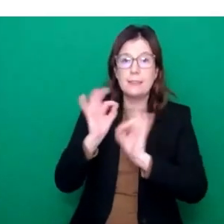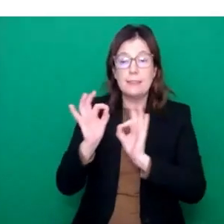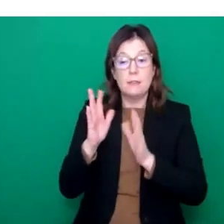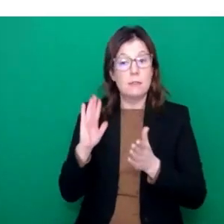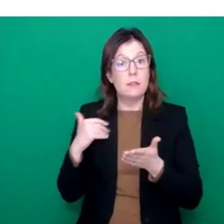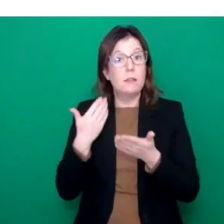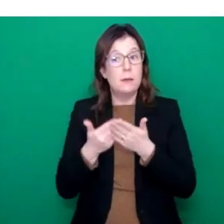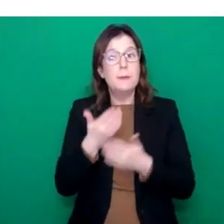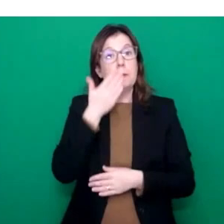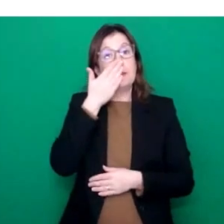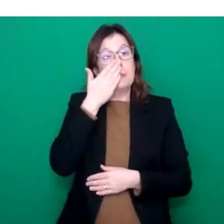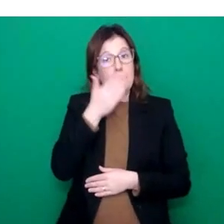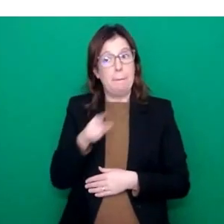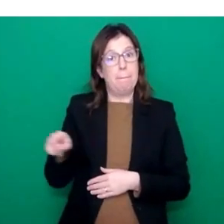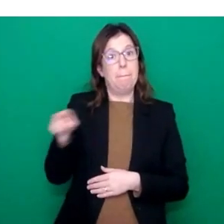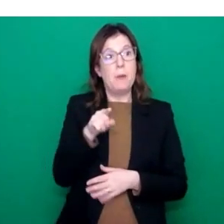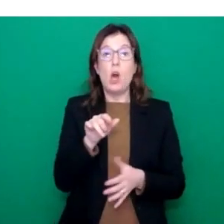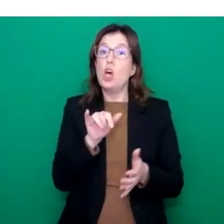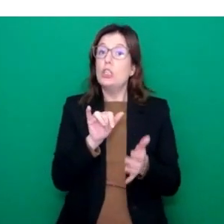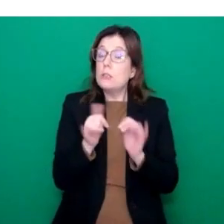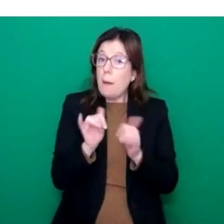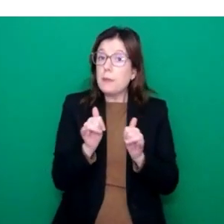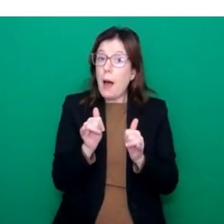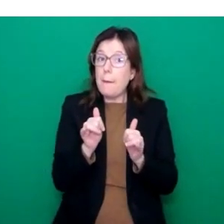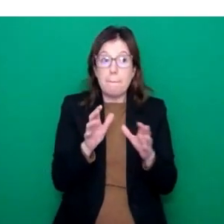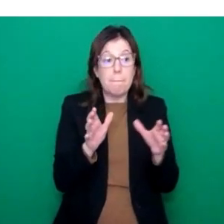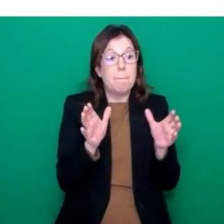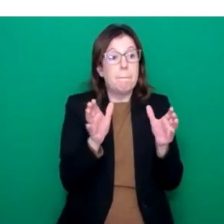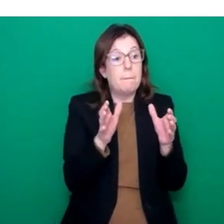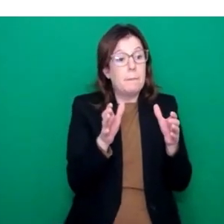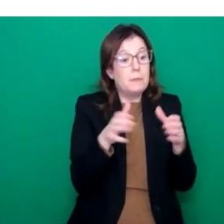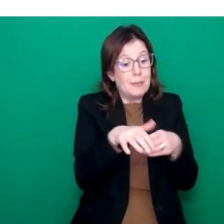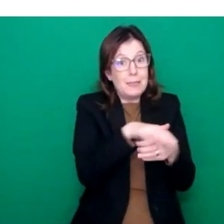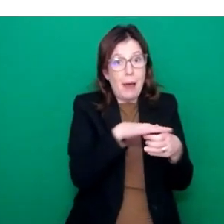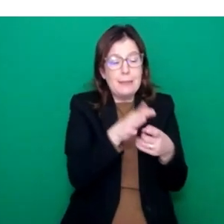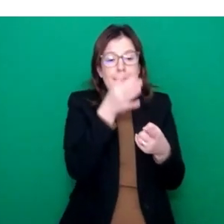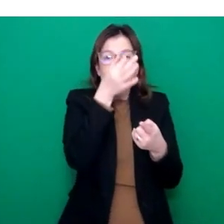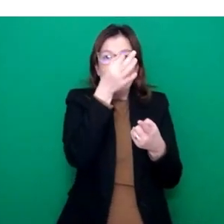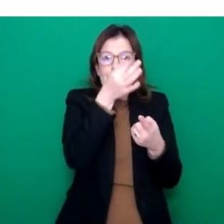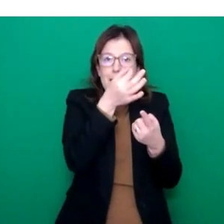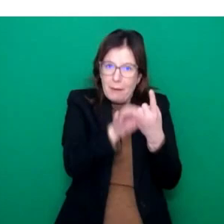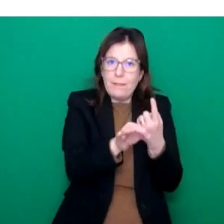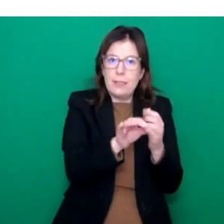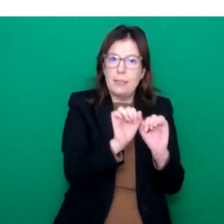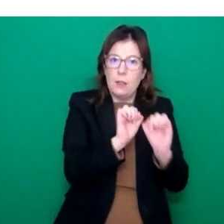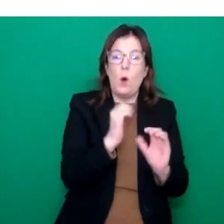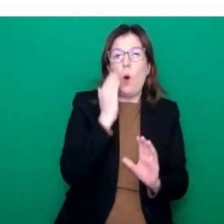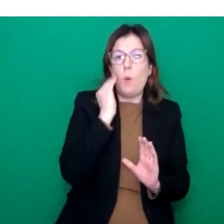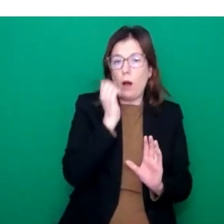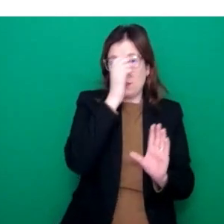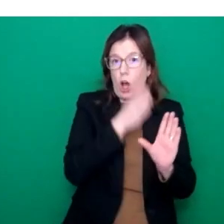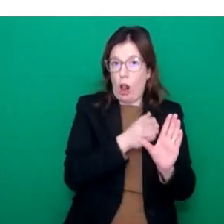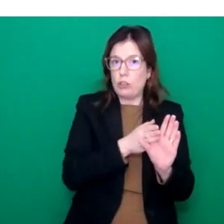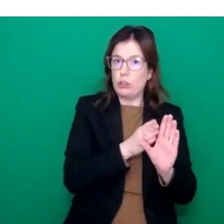would appear that there is sometimes a need for spaces that are very specific to white psychological people from the